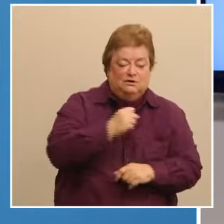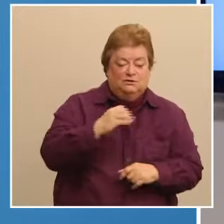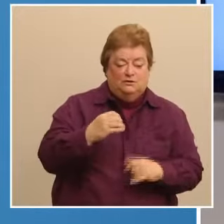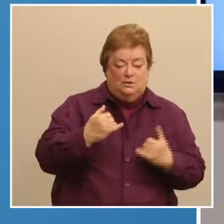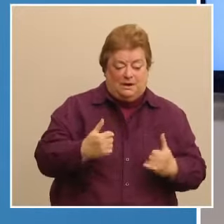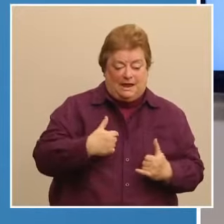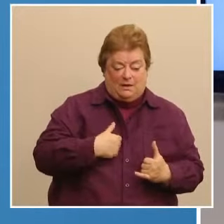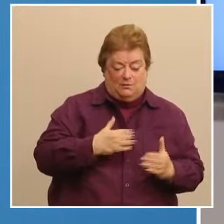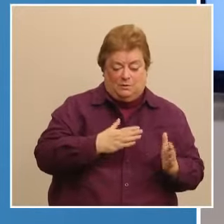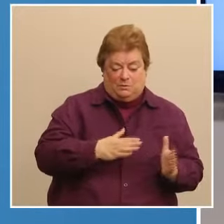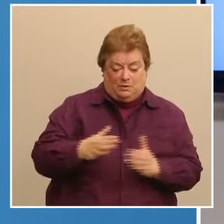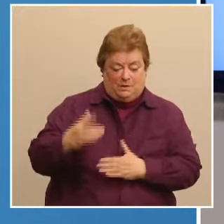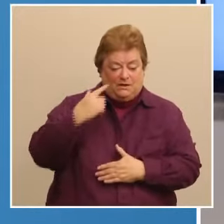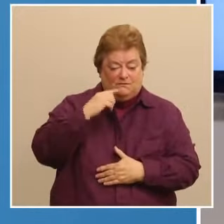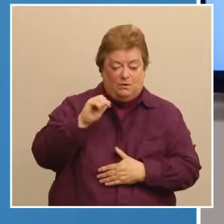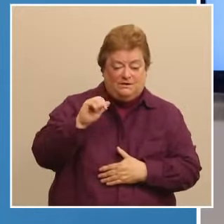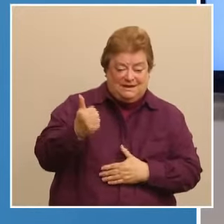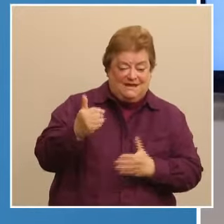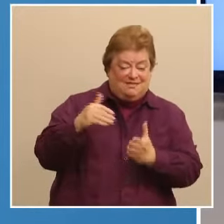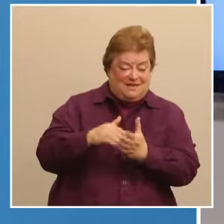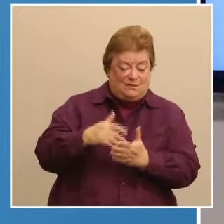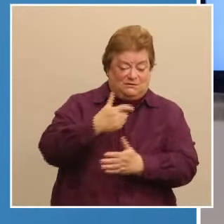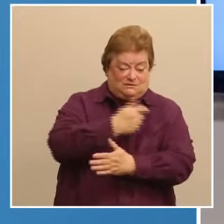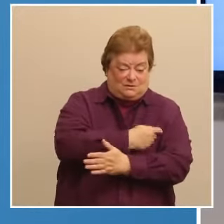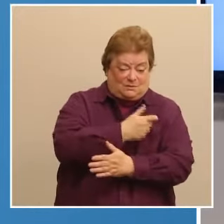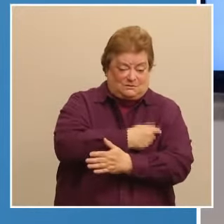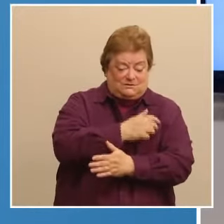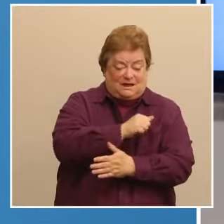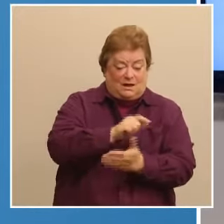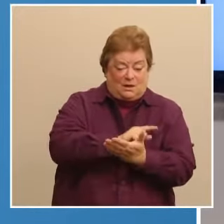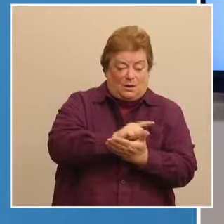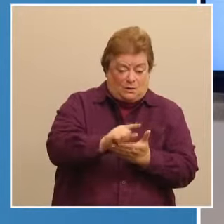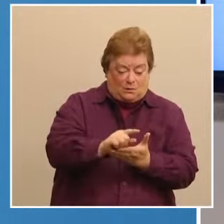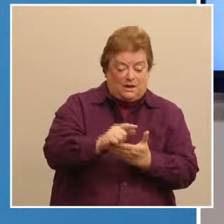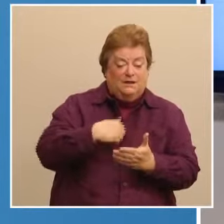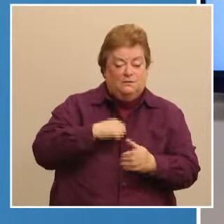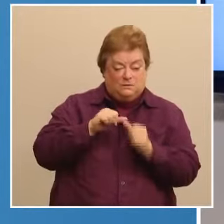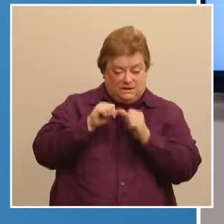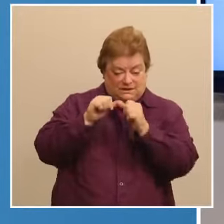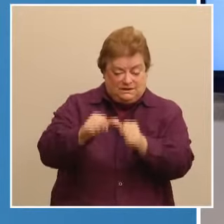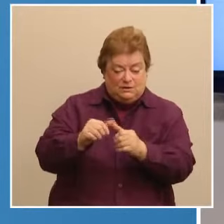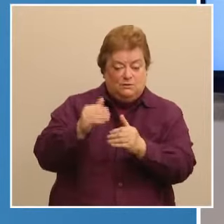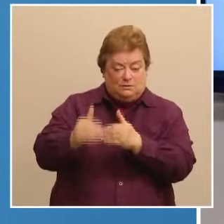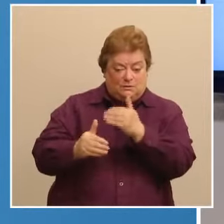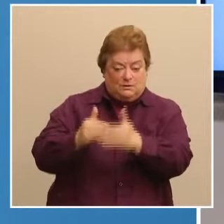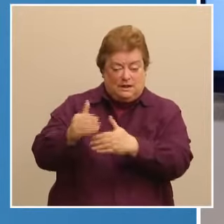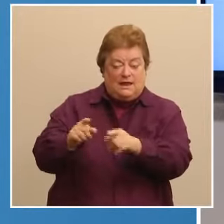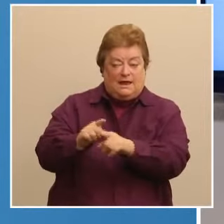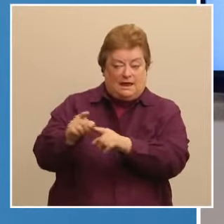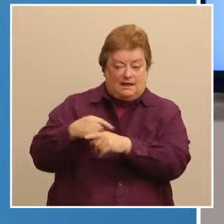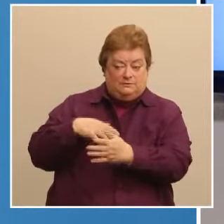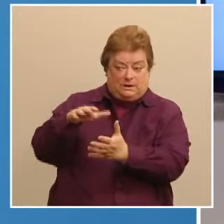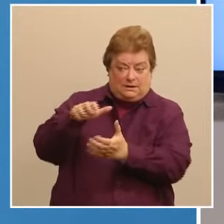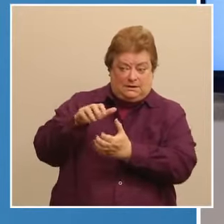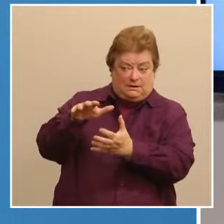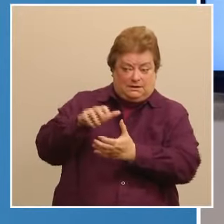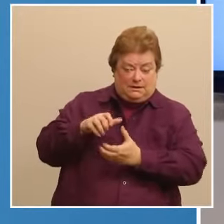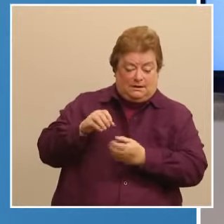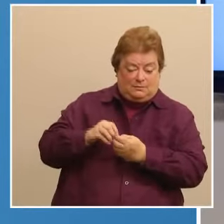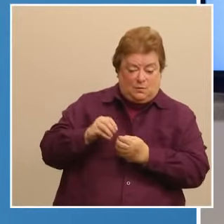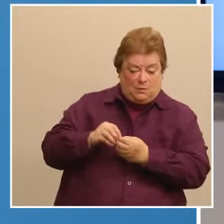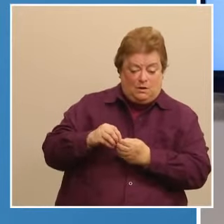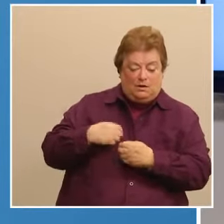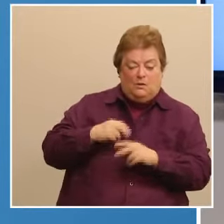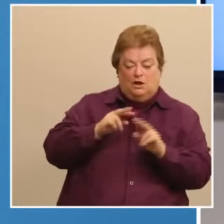for at least 10,000 doses a week, and we'll continue to move forward as we get more. We've looked at